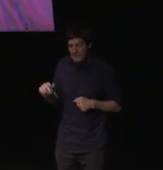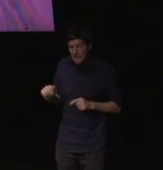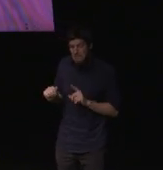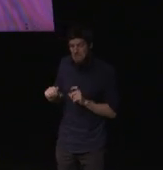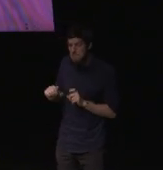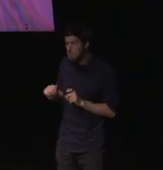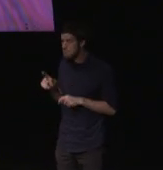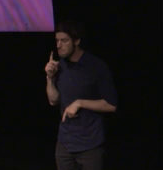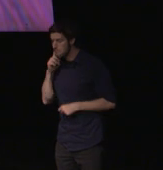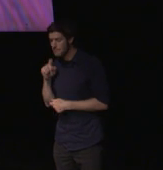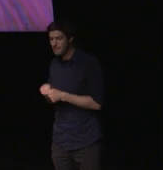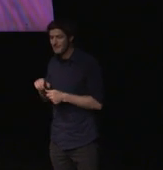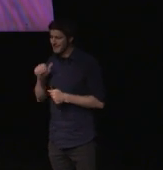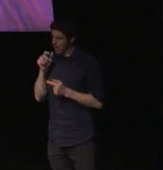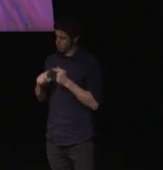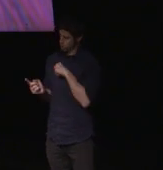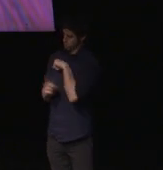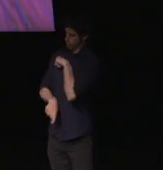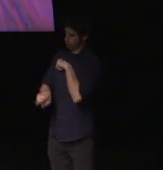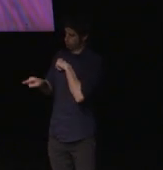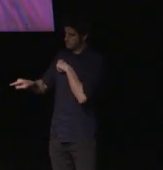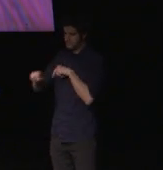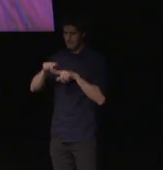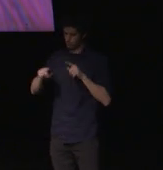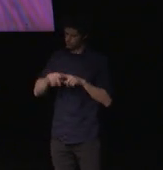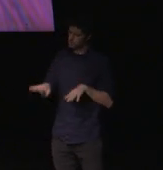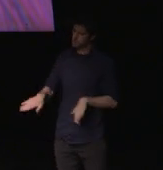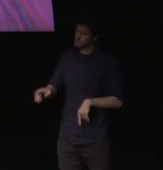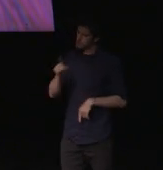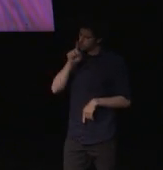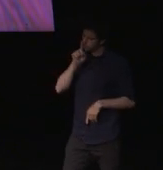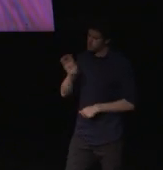them, but just to hush them. And so